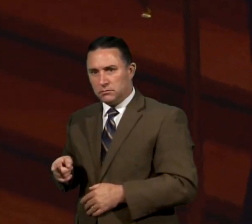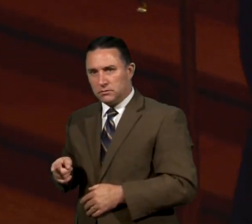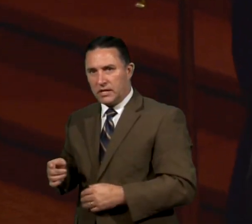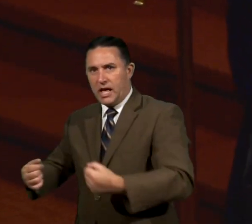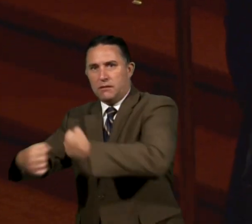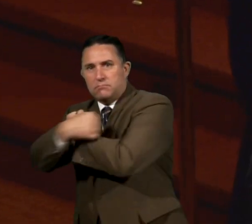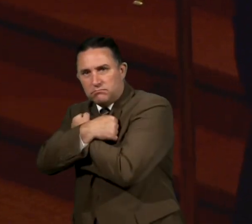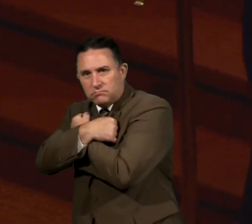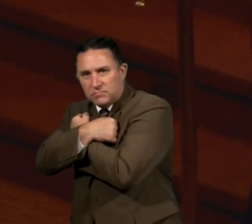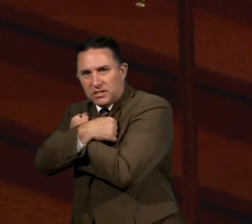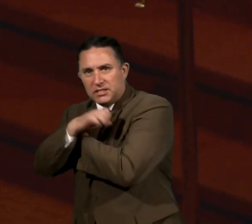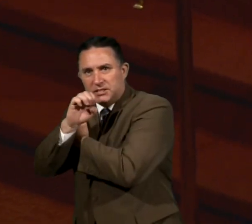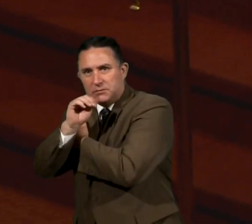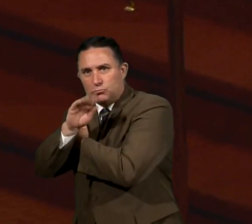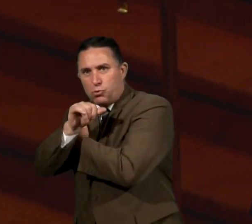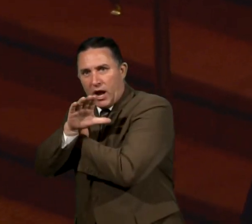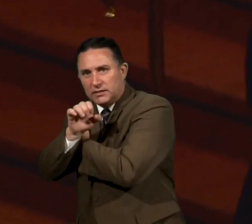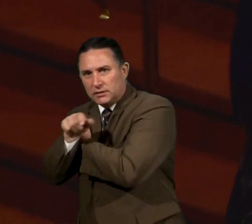embraced him.